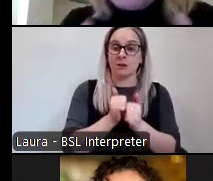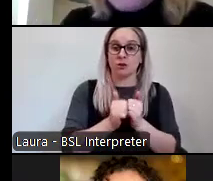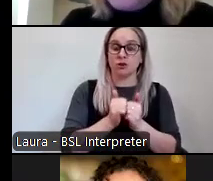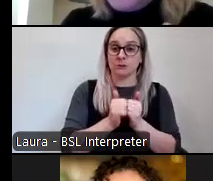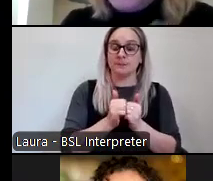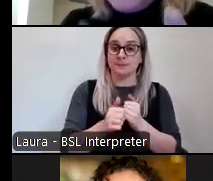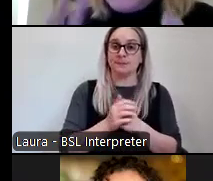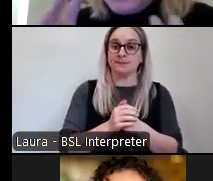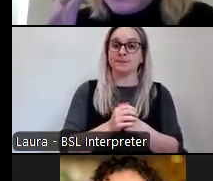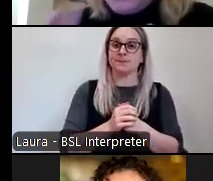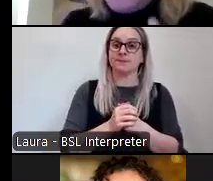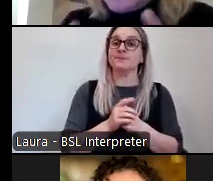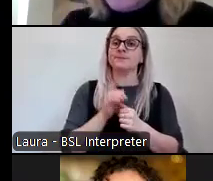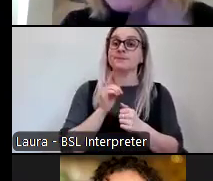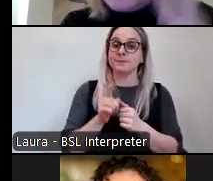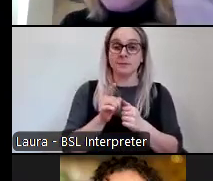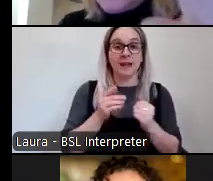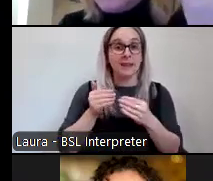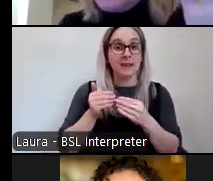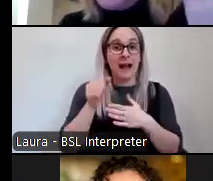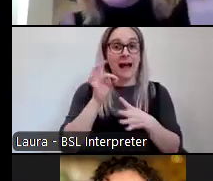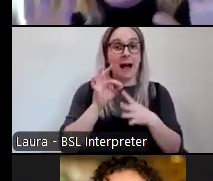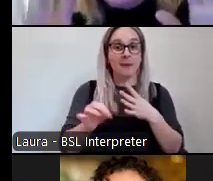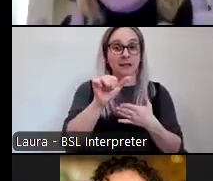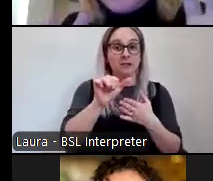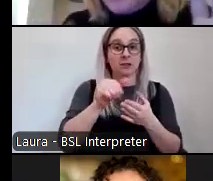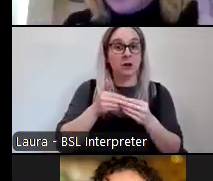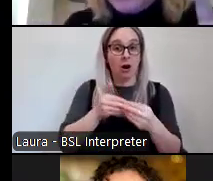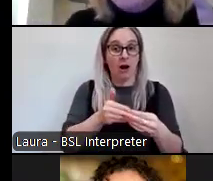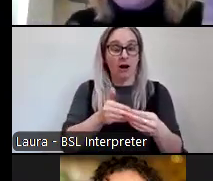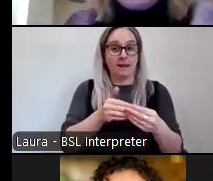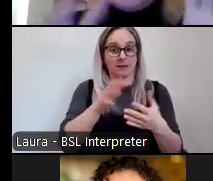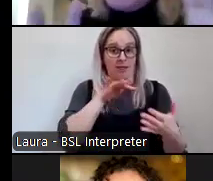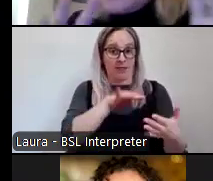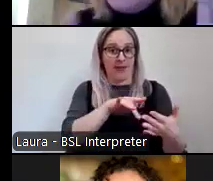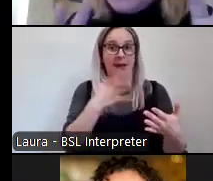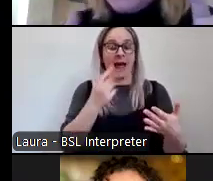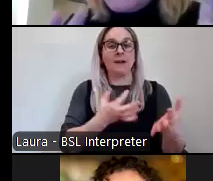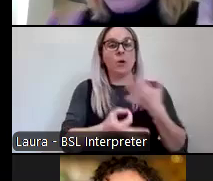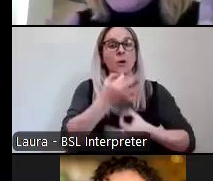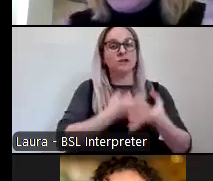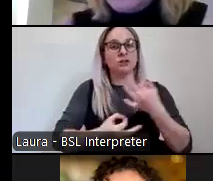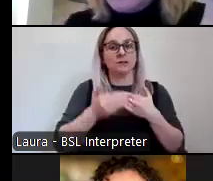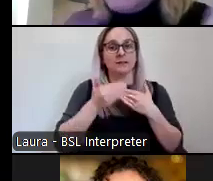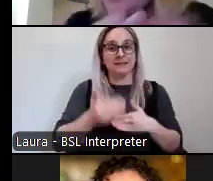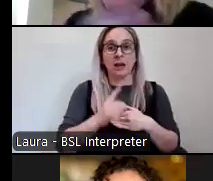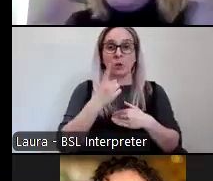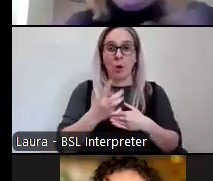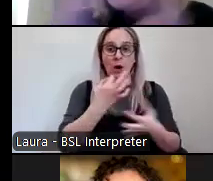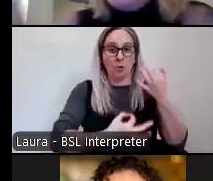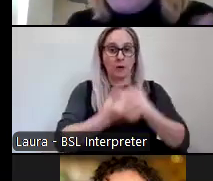that the application guide does include the questions for stage 1 and stage 2. So if you want to have a look at those